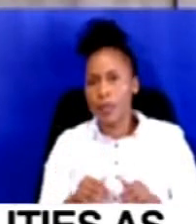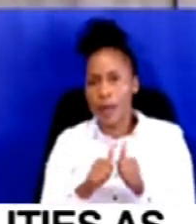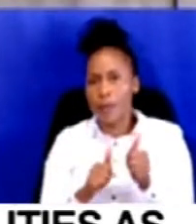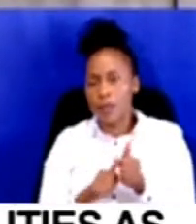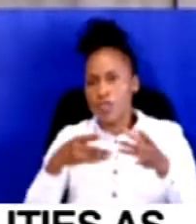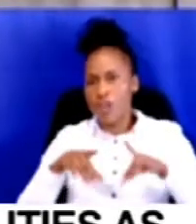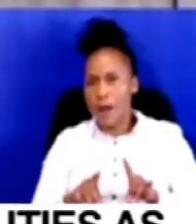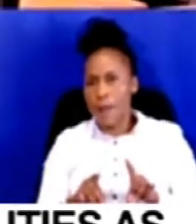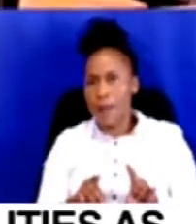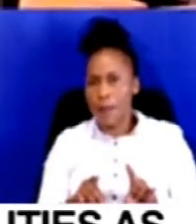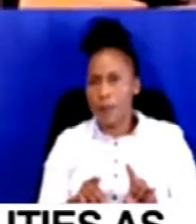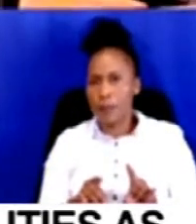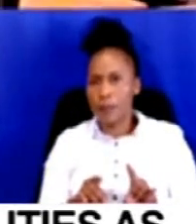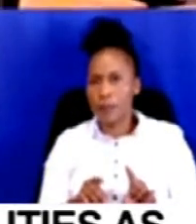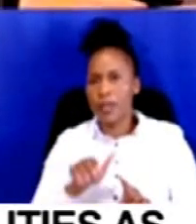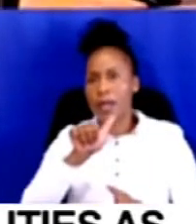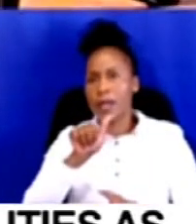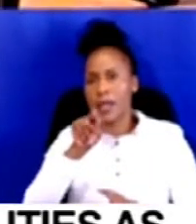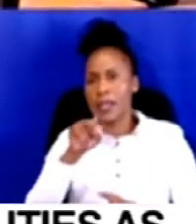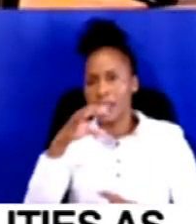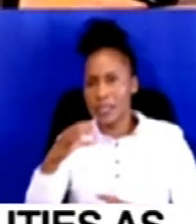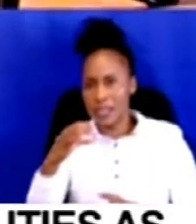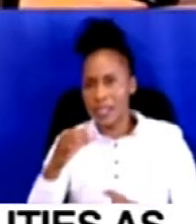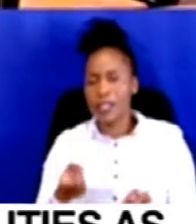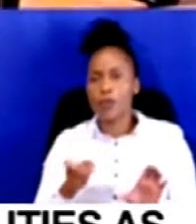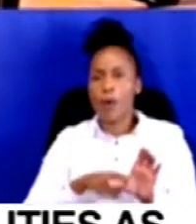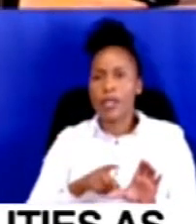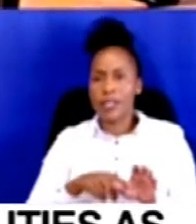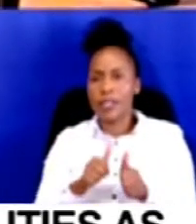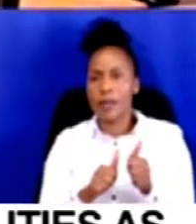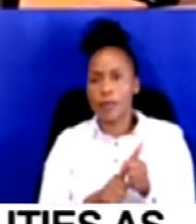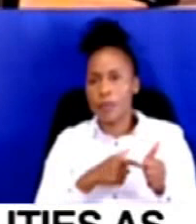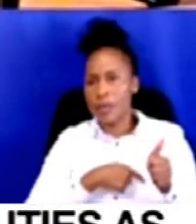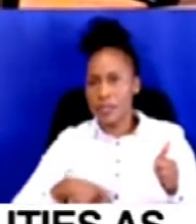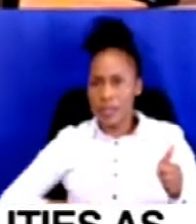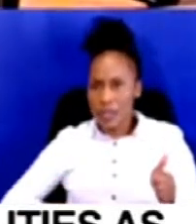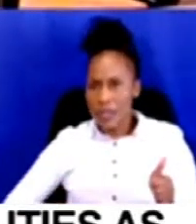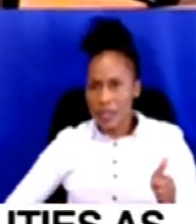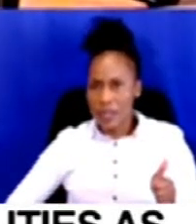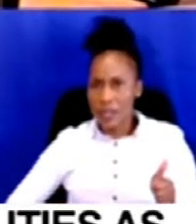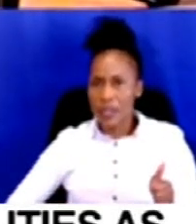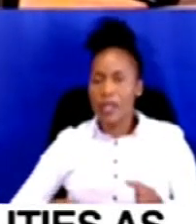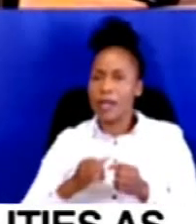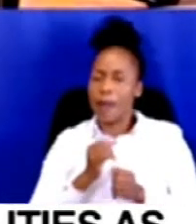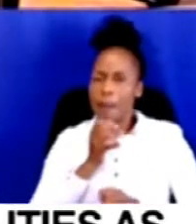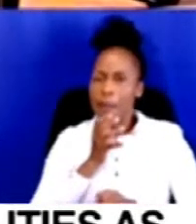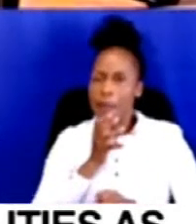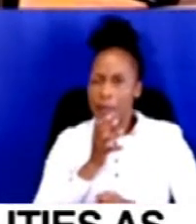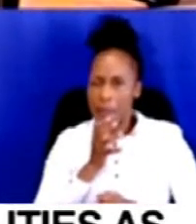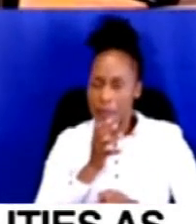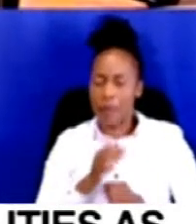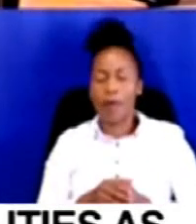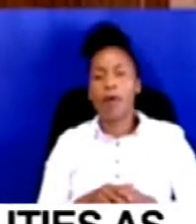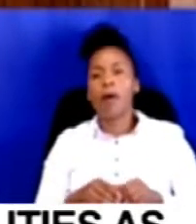Chair. The ANC joins the Deputy President in saluting millions of South Africans